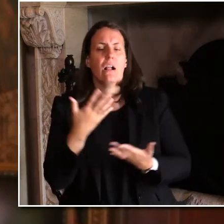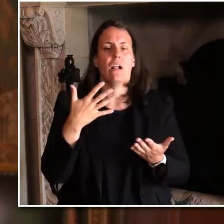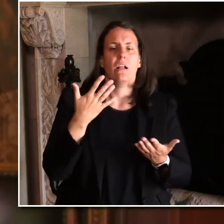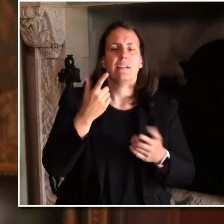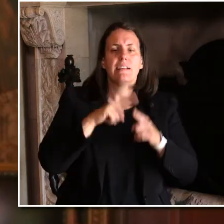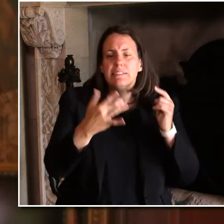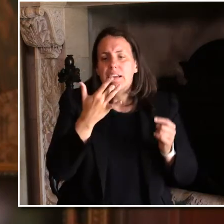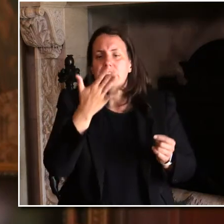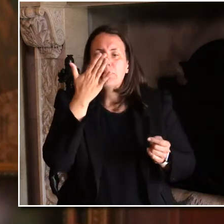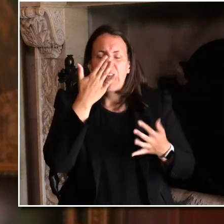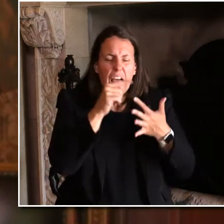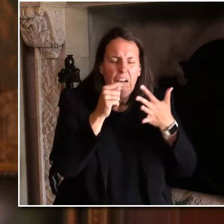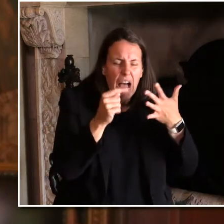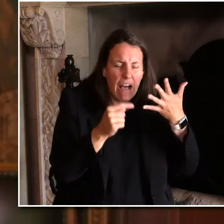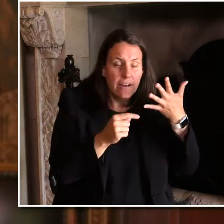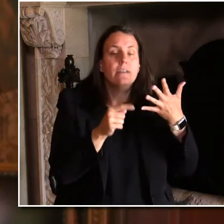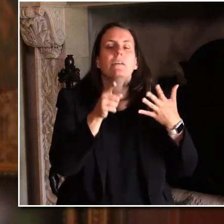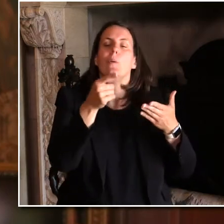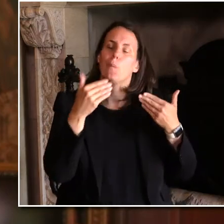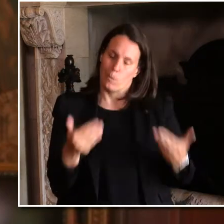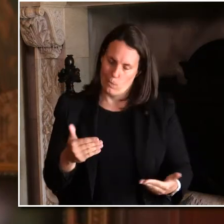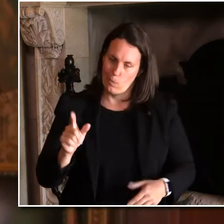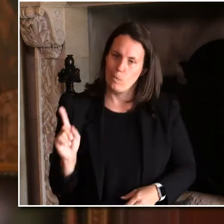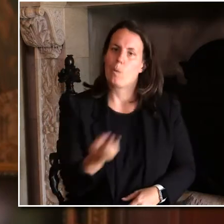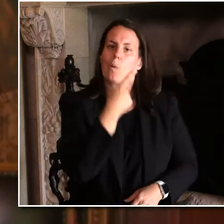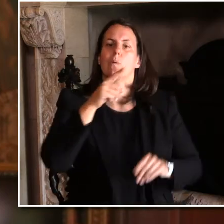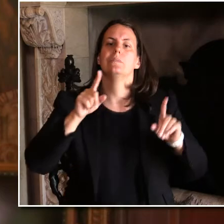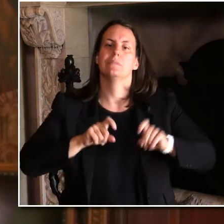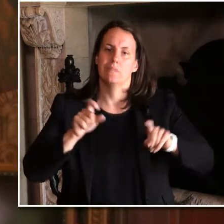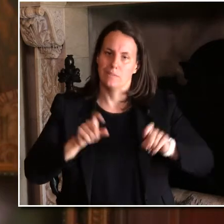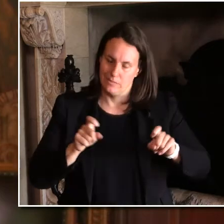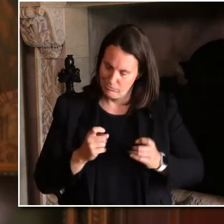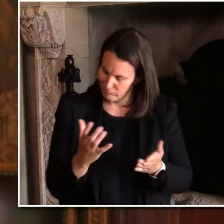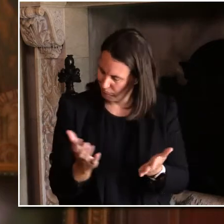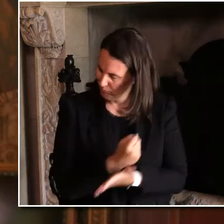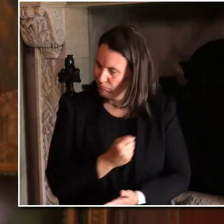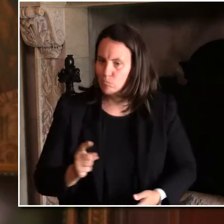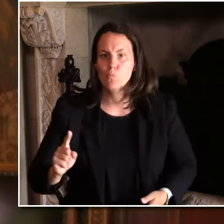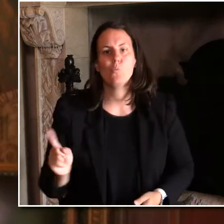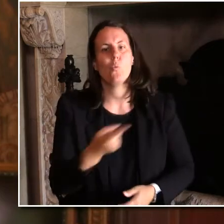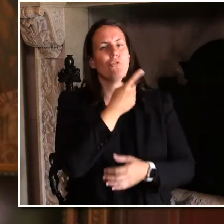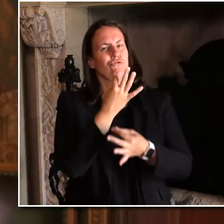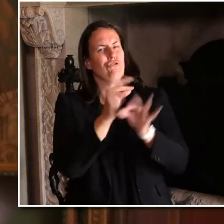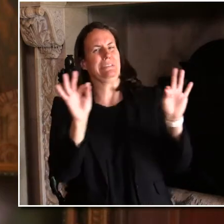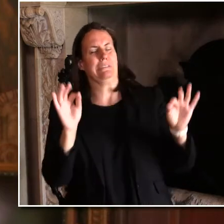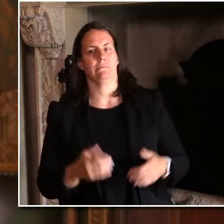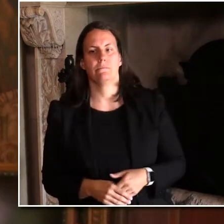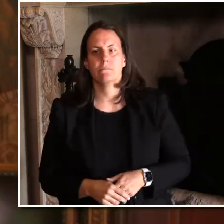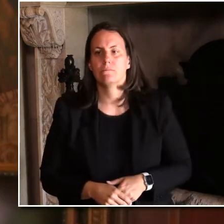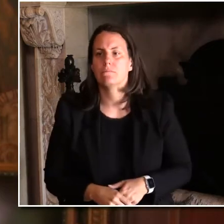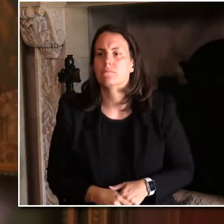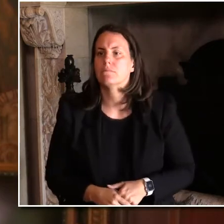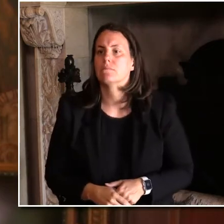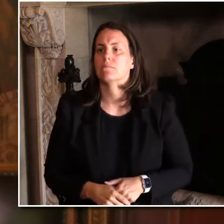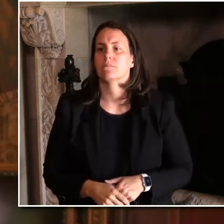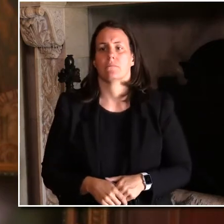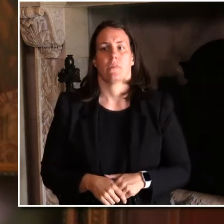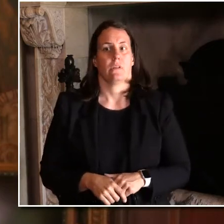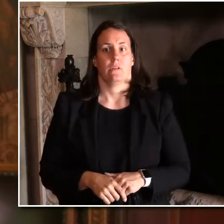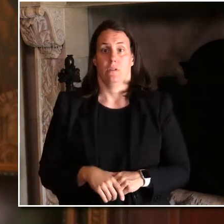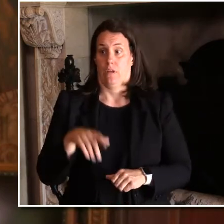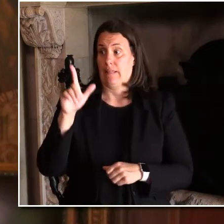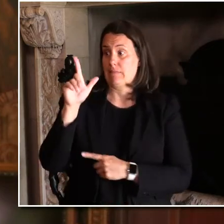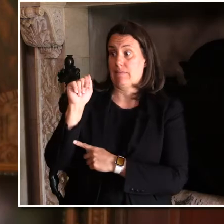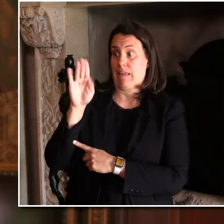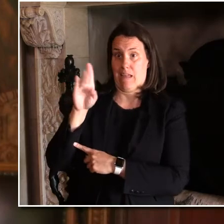feel encouraged to get a test. Our overall laboratory capacity is now quite large in compared to the